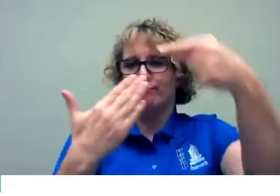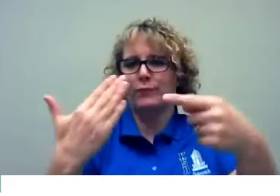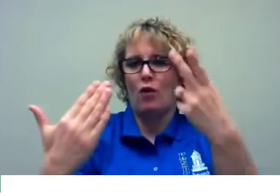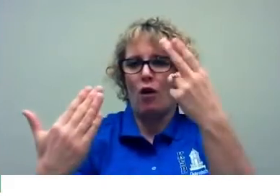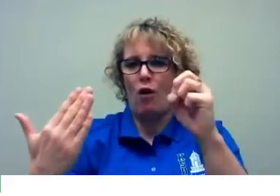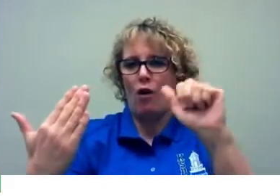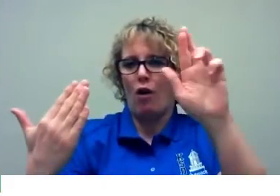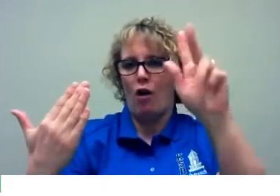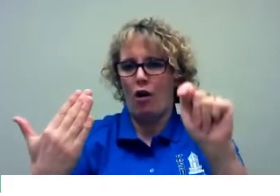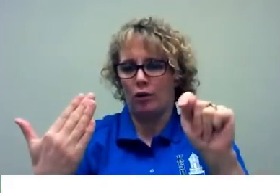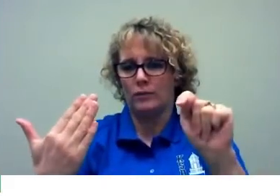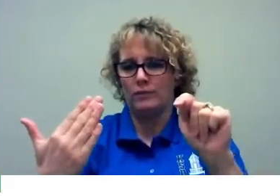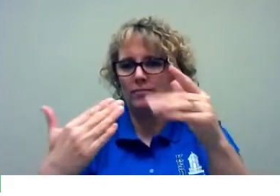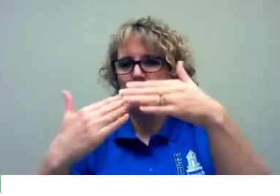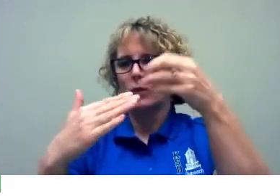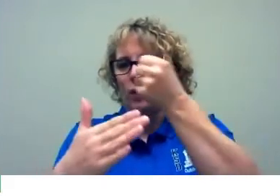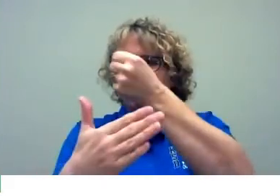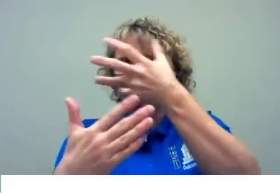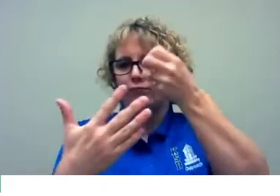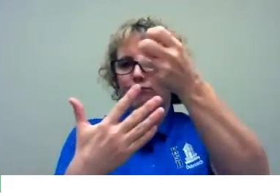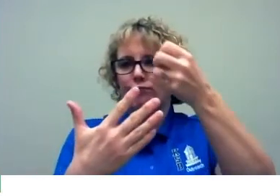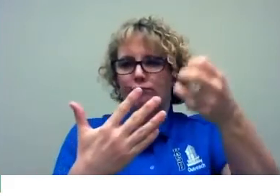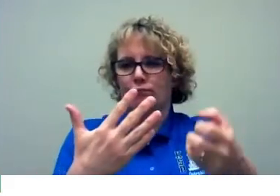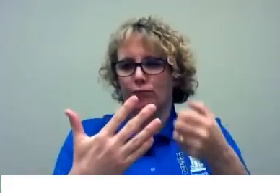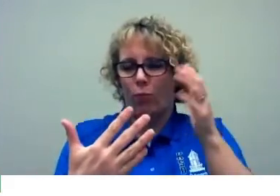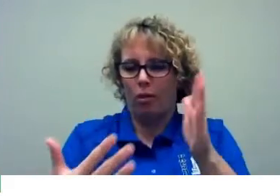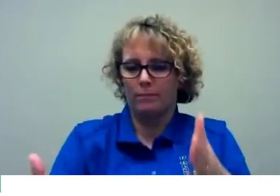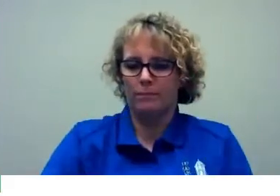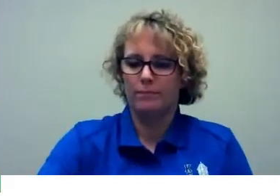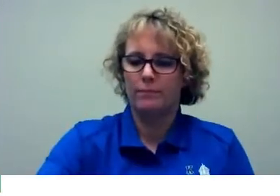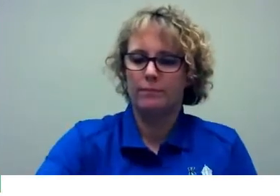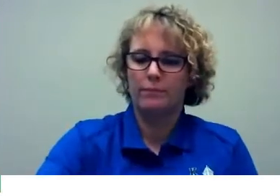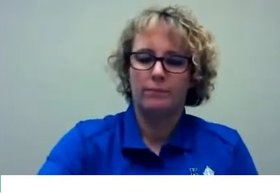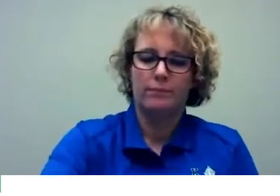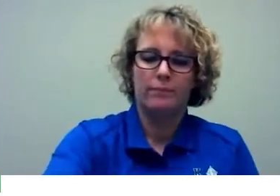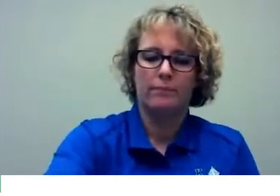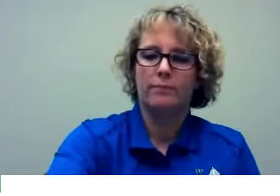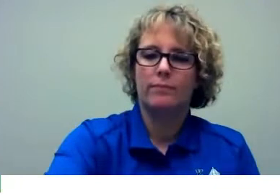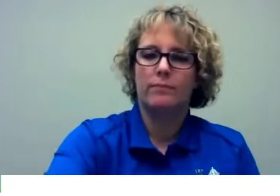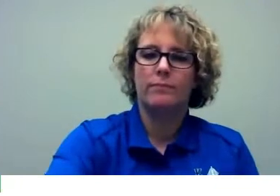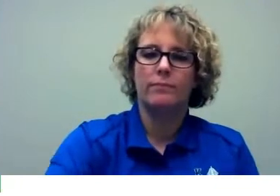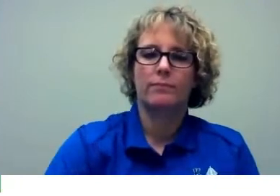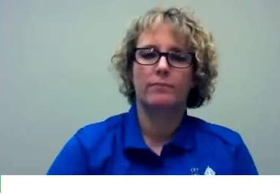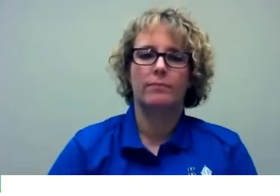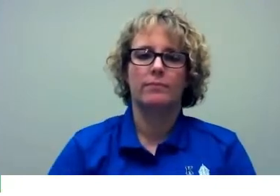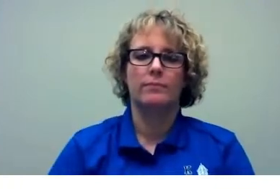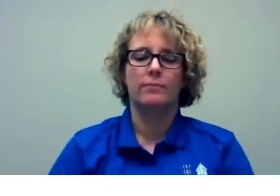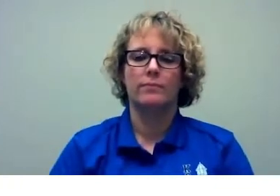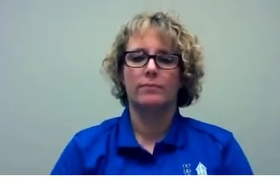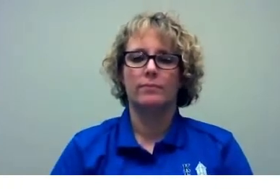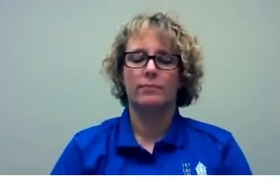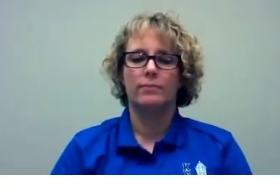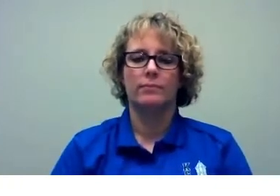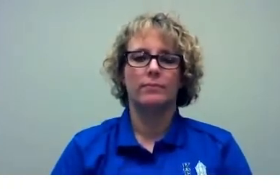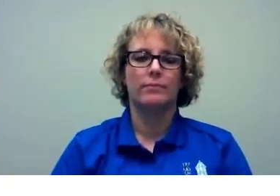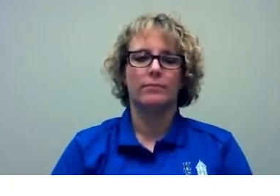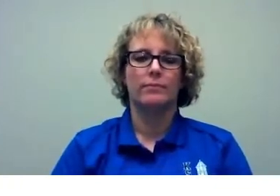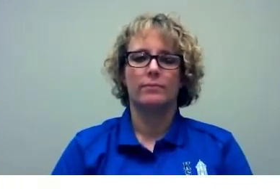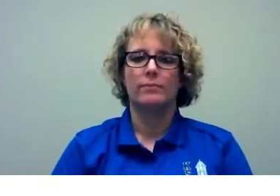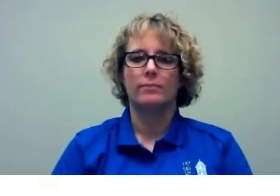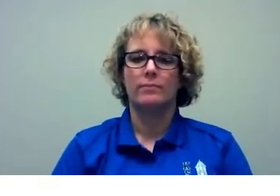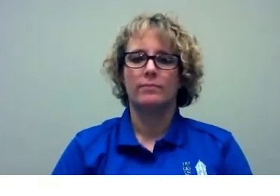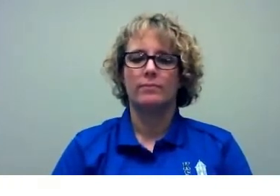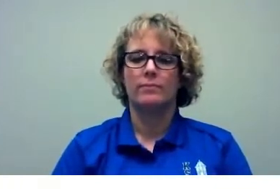are the principles of how you can open up communication and to have a positive partnership based on heart.